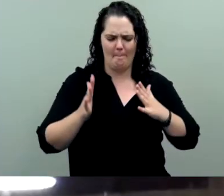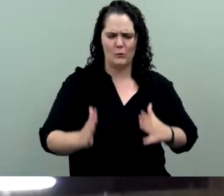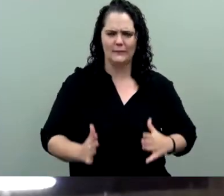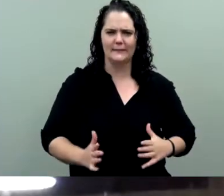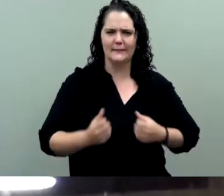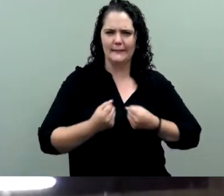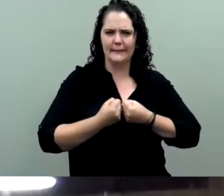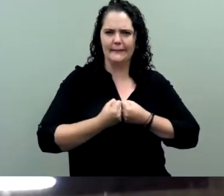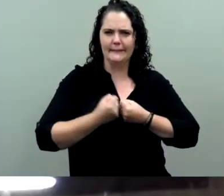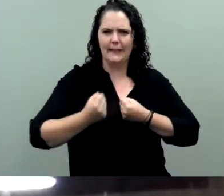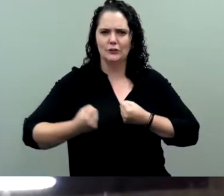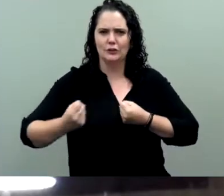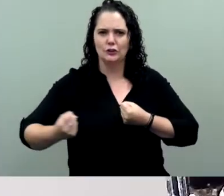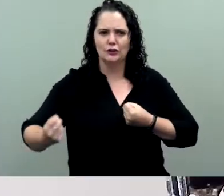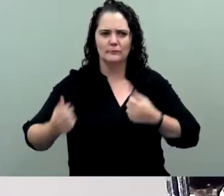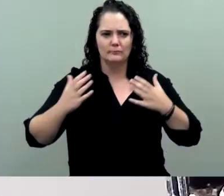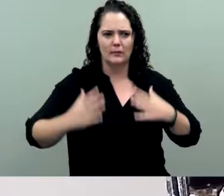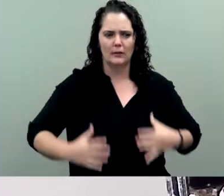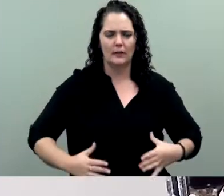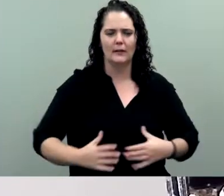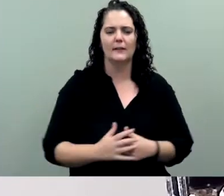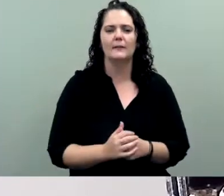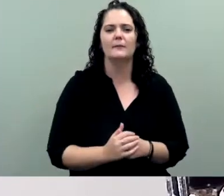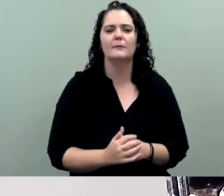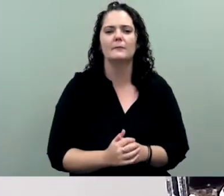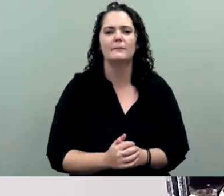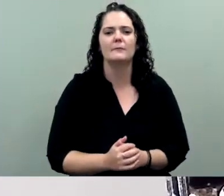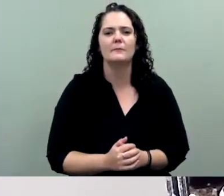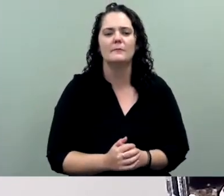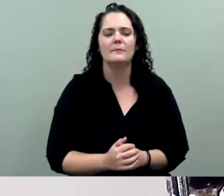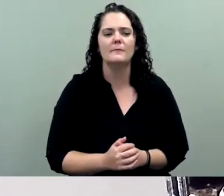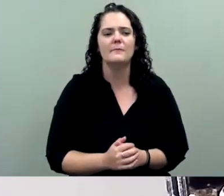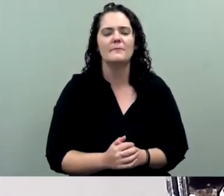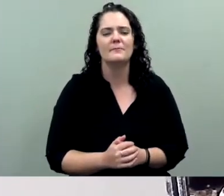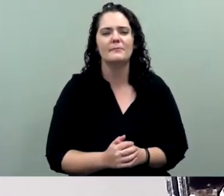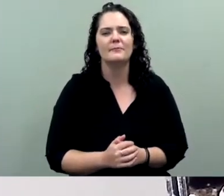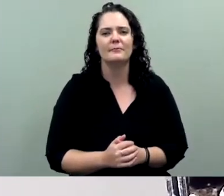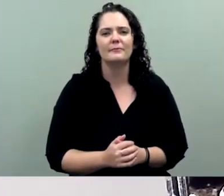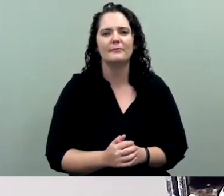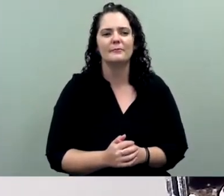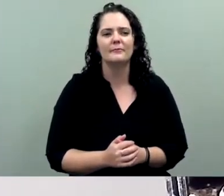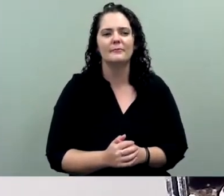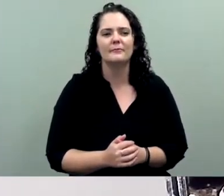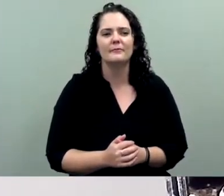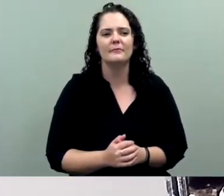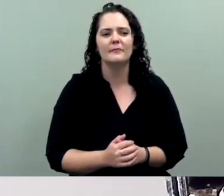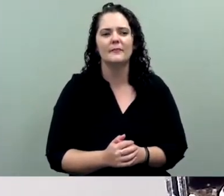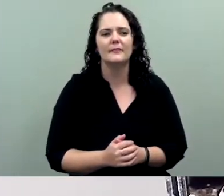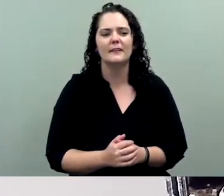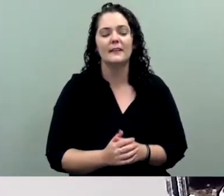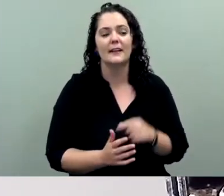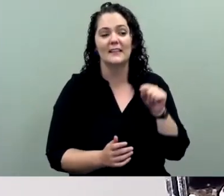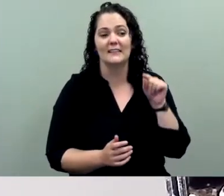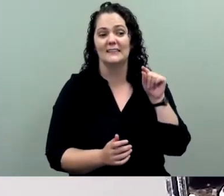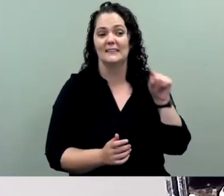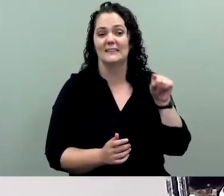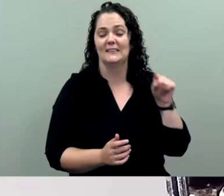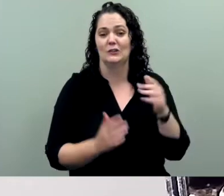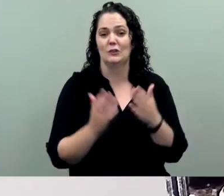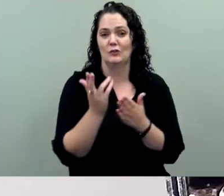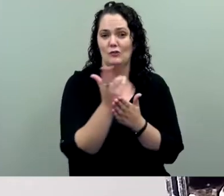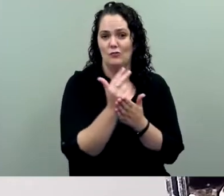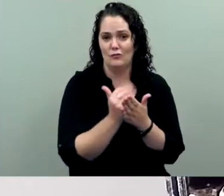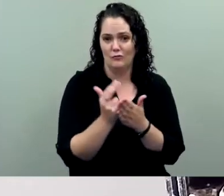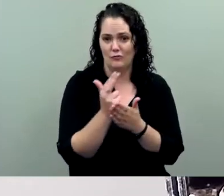and drawing. So let me move the microphone over here. Can we switch cameras there? There we go. All right. This is the drawing we're going to use